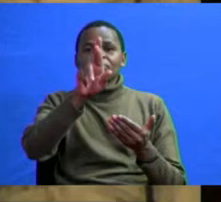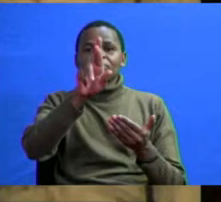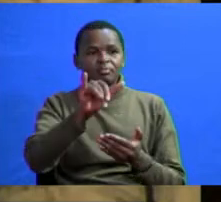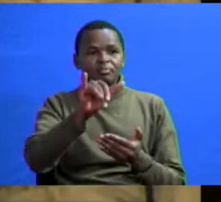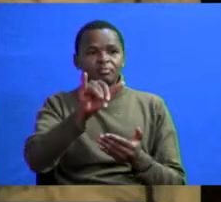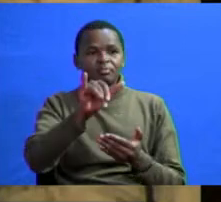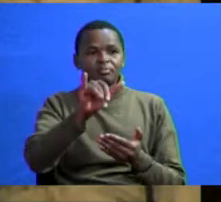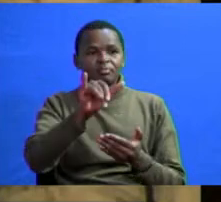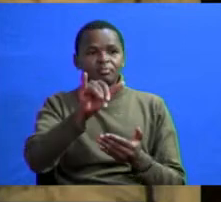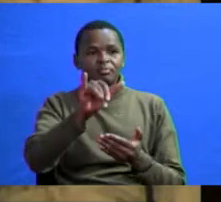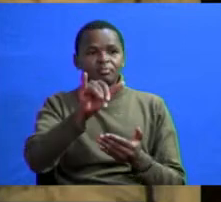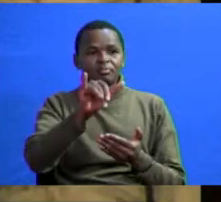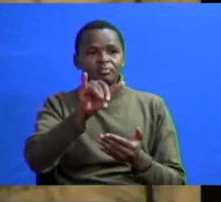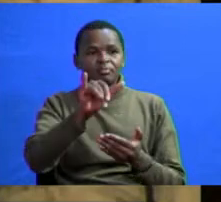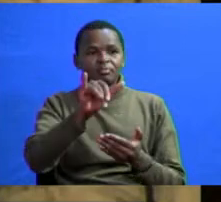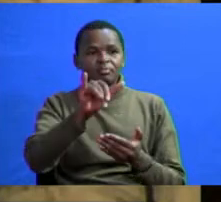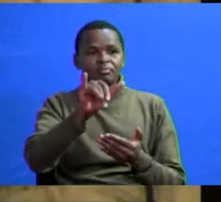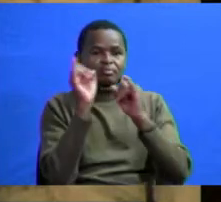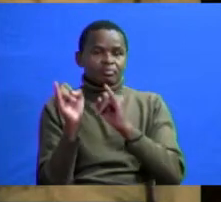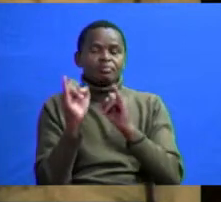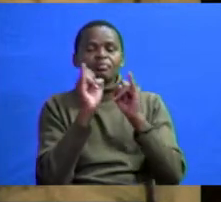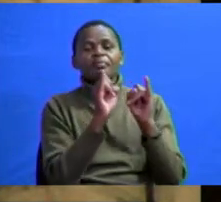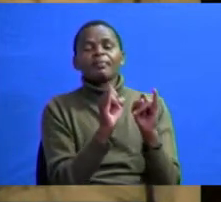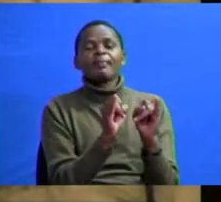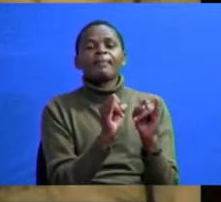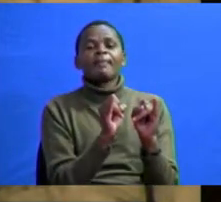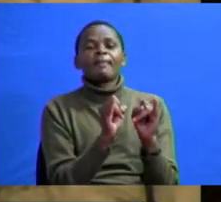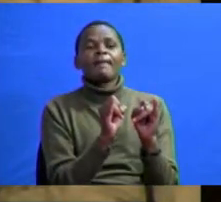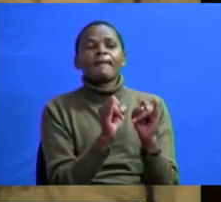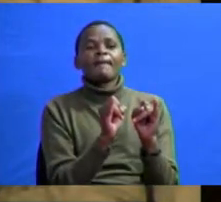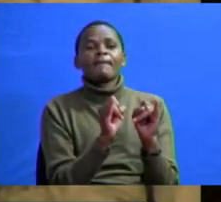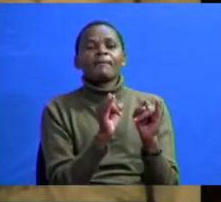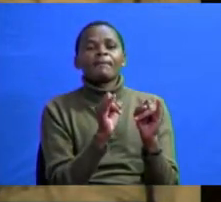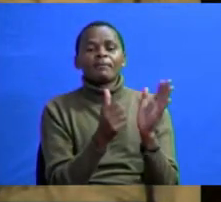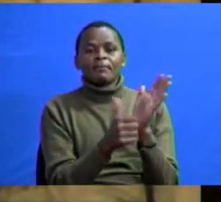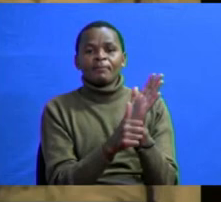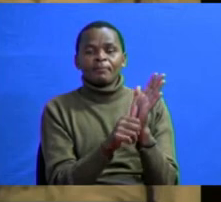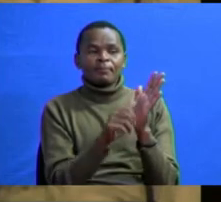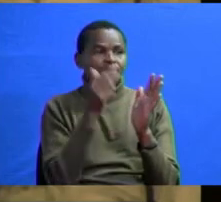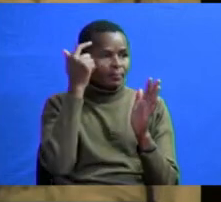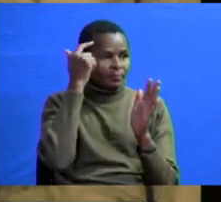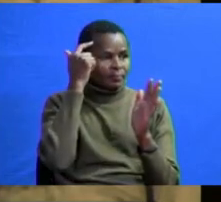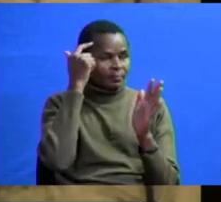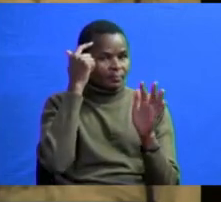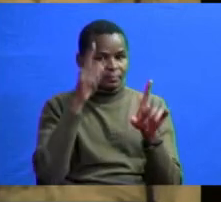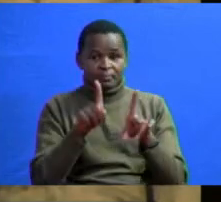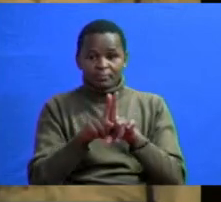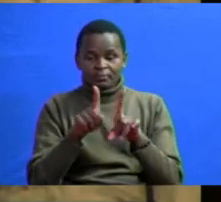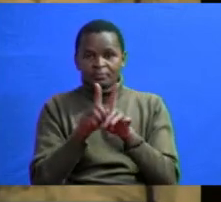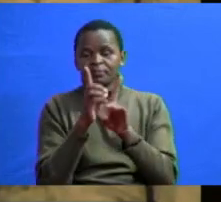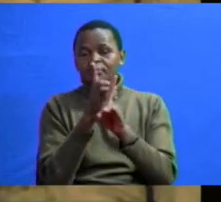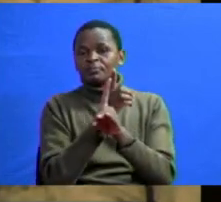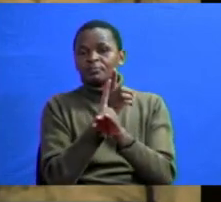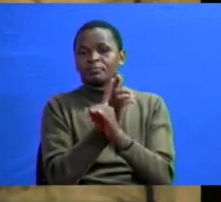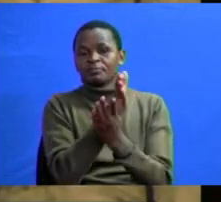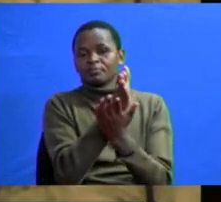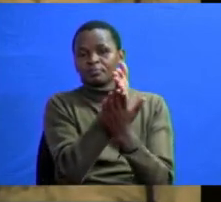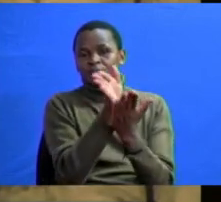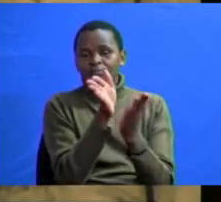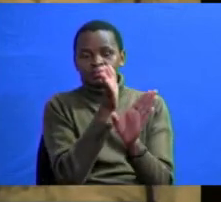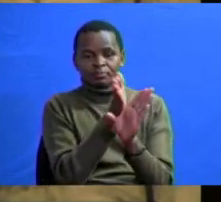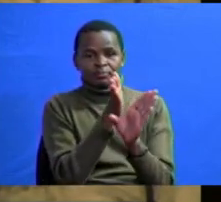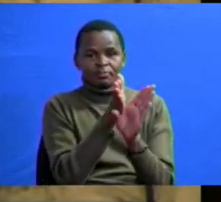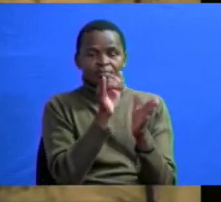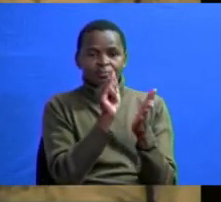therapeutic intervention to individuals going through a mental illness. And not only that, there are different branches of psychology